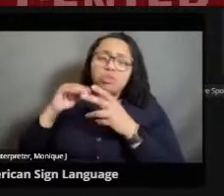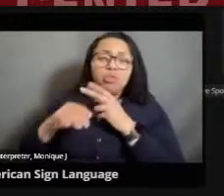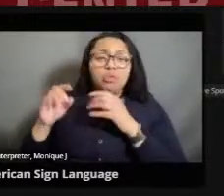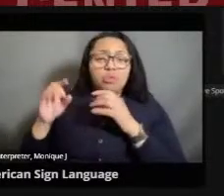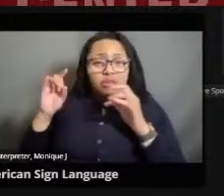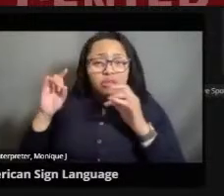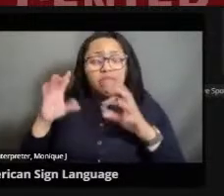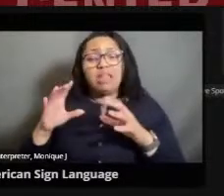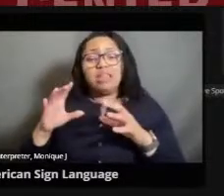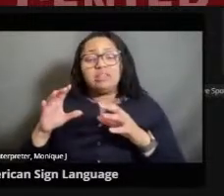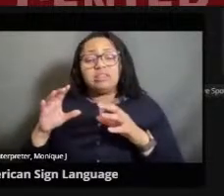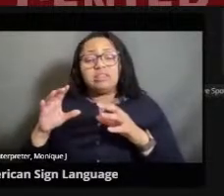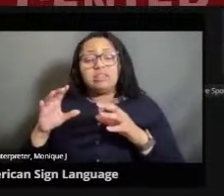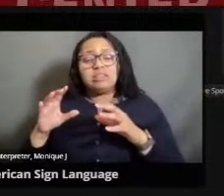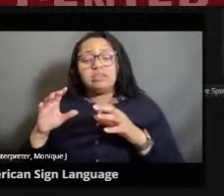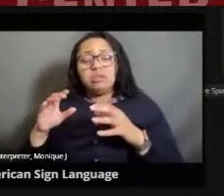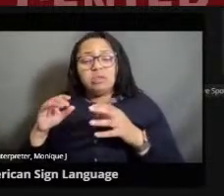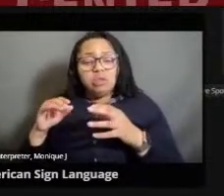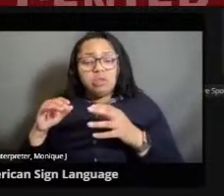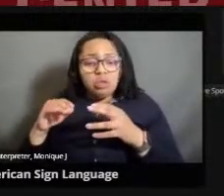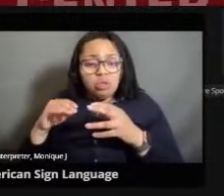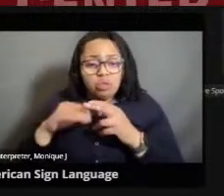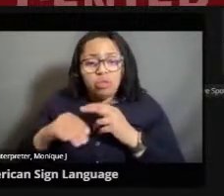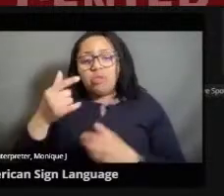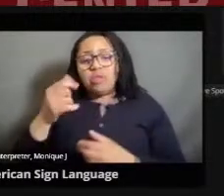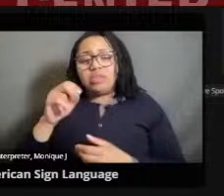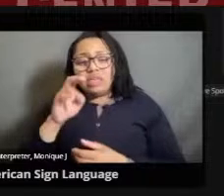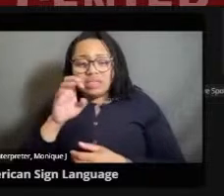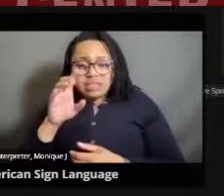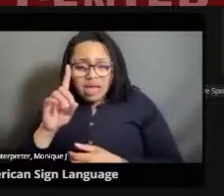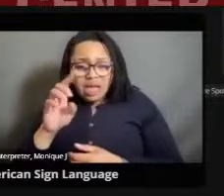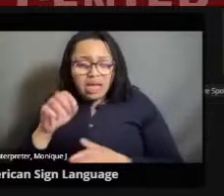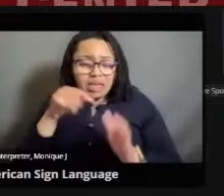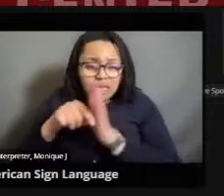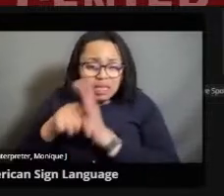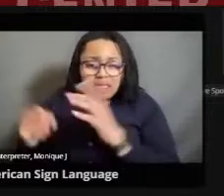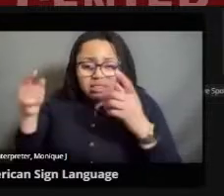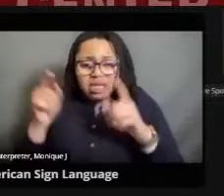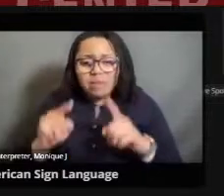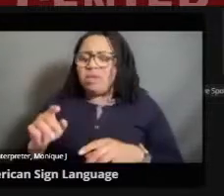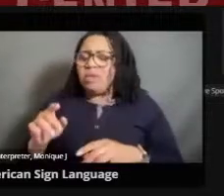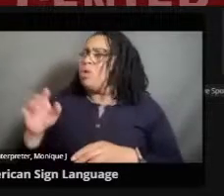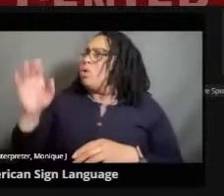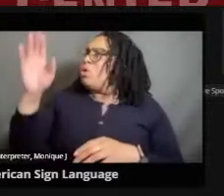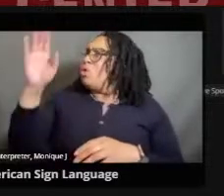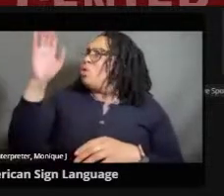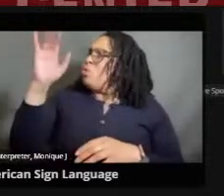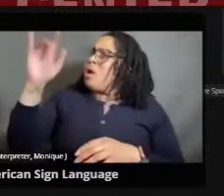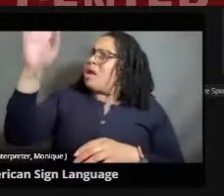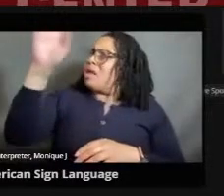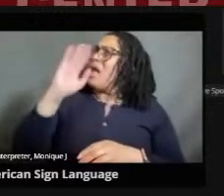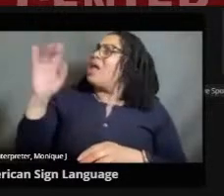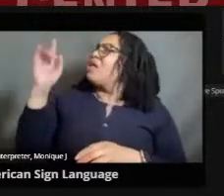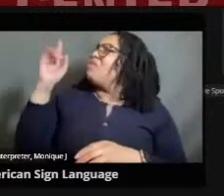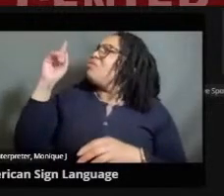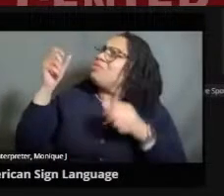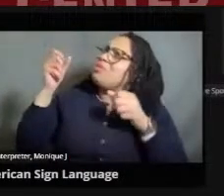are crying out, why, oh God, have you forsaken us? Yet we know, God, that death and